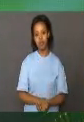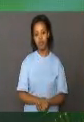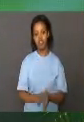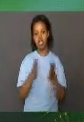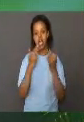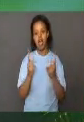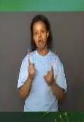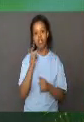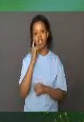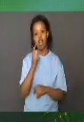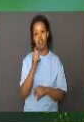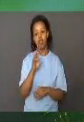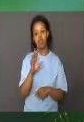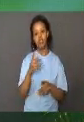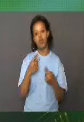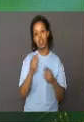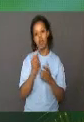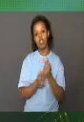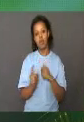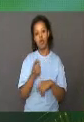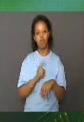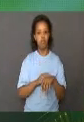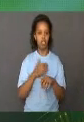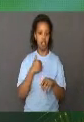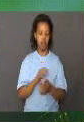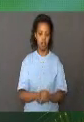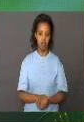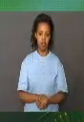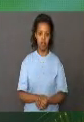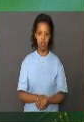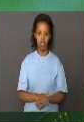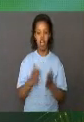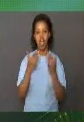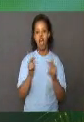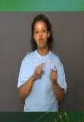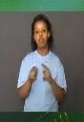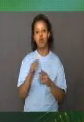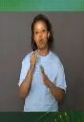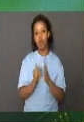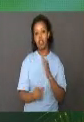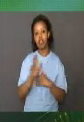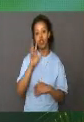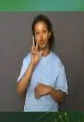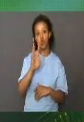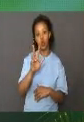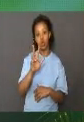time for one last activity, students. Can you name at least 3